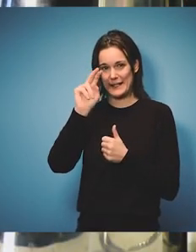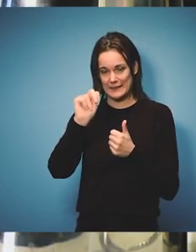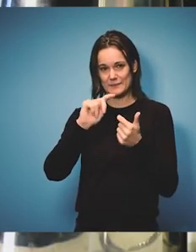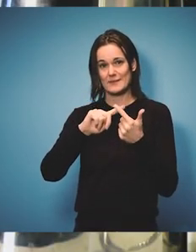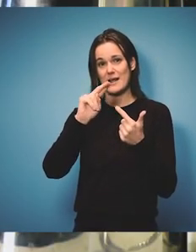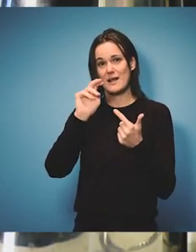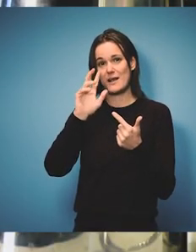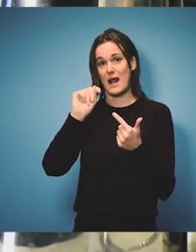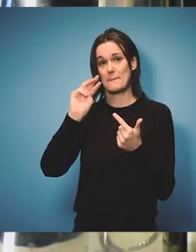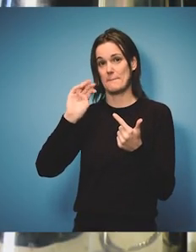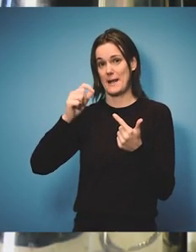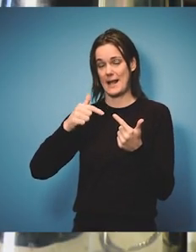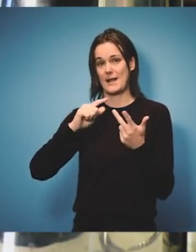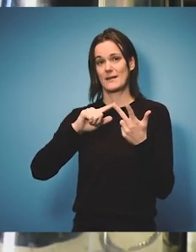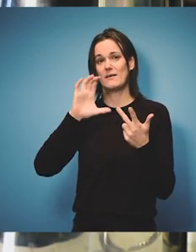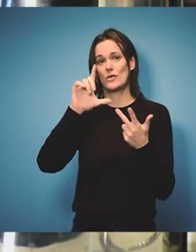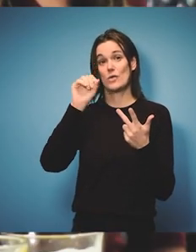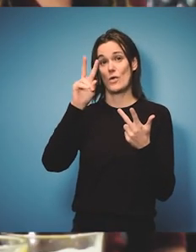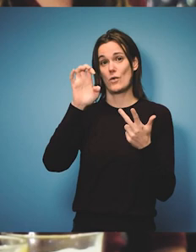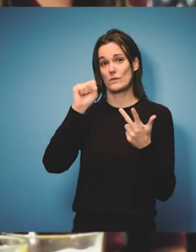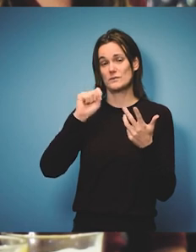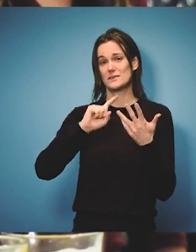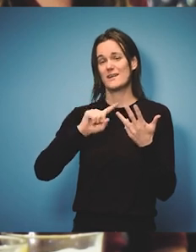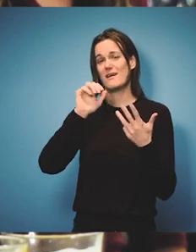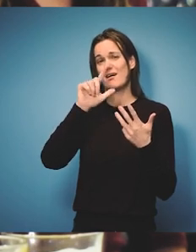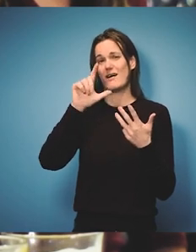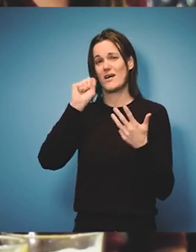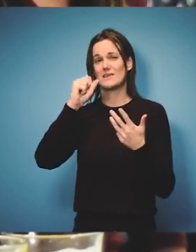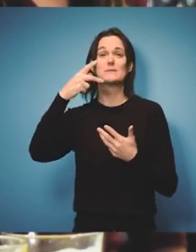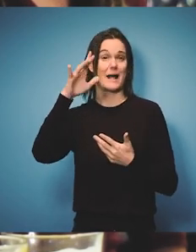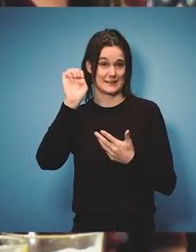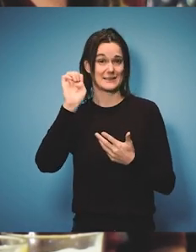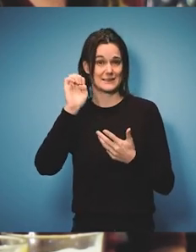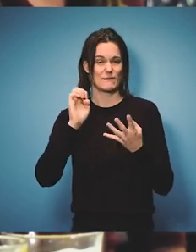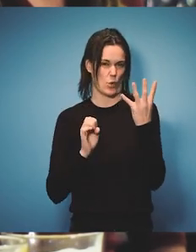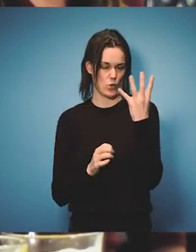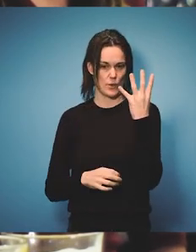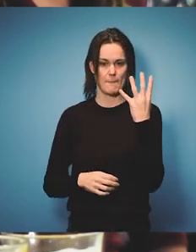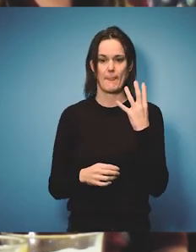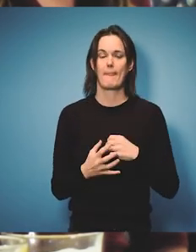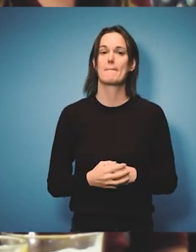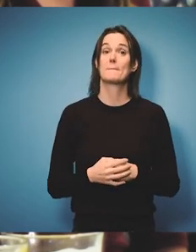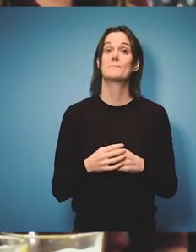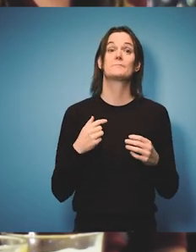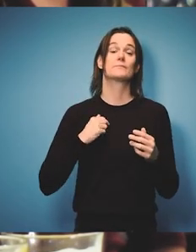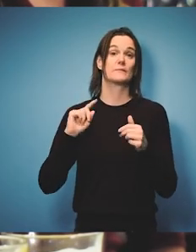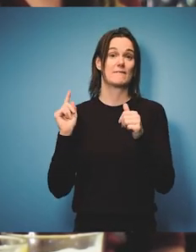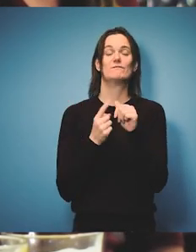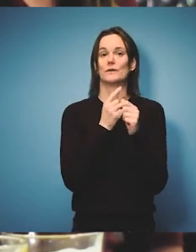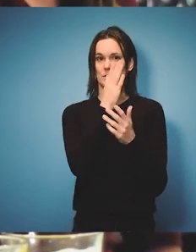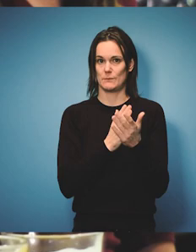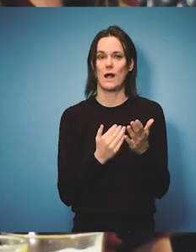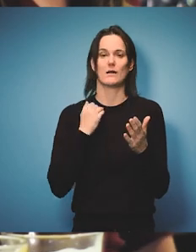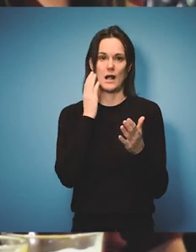need cinnamon, nutmeg, cloves, and allspice. So here's what we're gonna do. I'm gonna come over here to the magic mixer, and I'm gonna make the